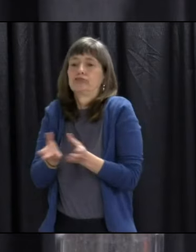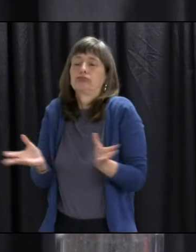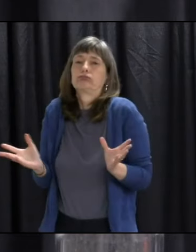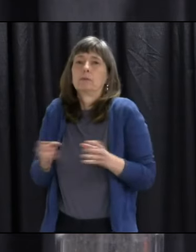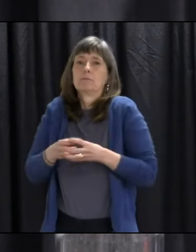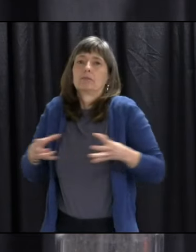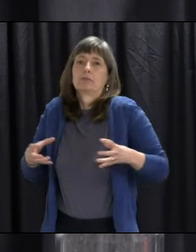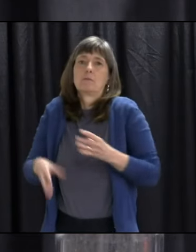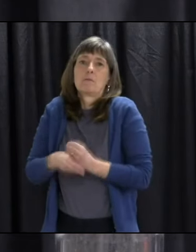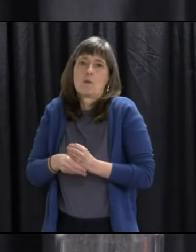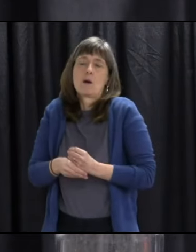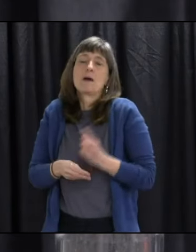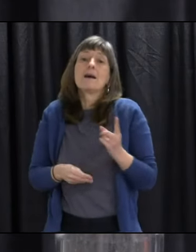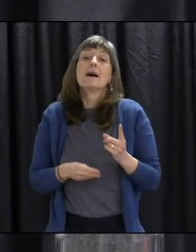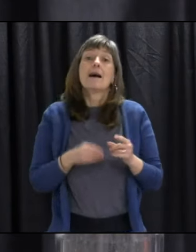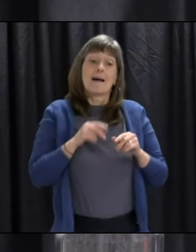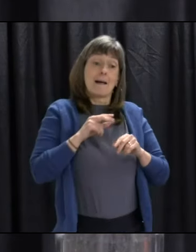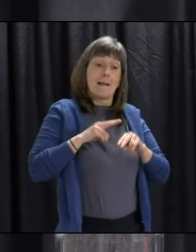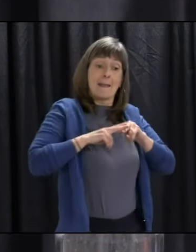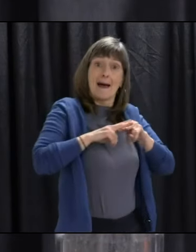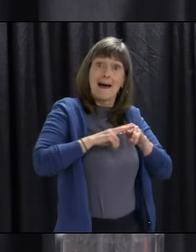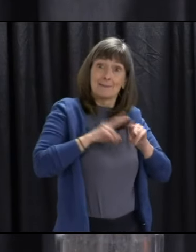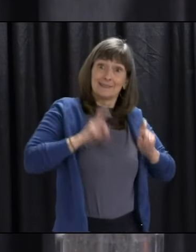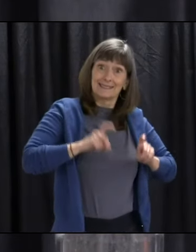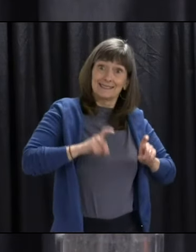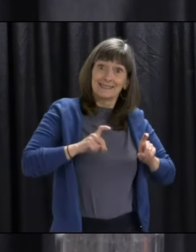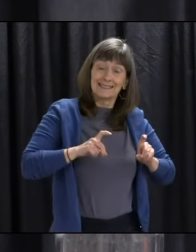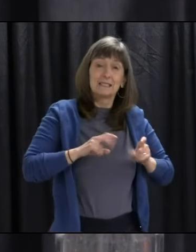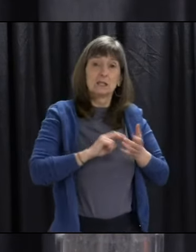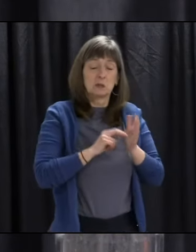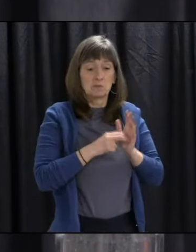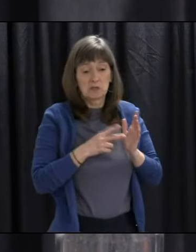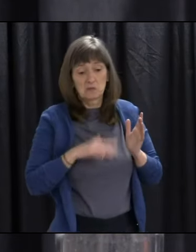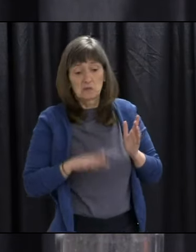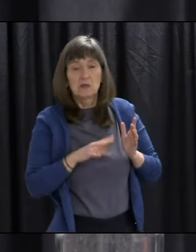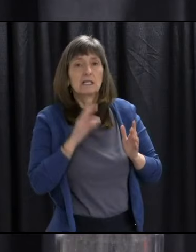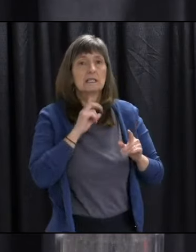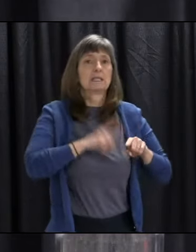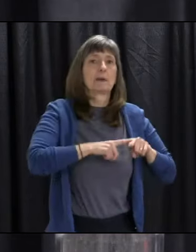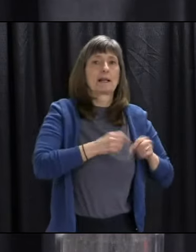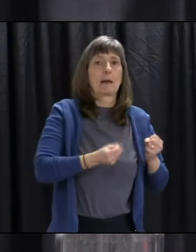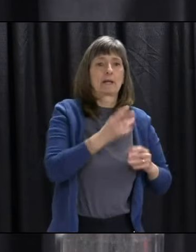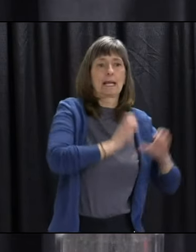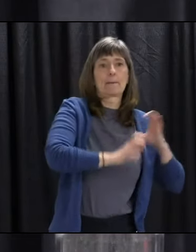and reagents, and at the moment we have sufficient for at least 9,000 tests.